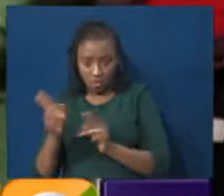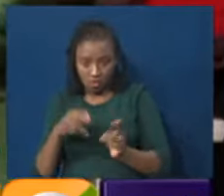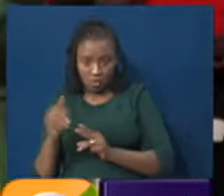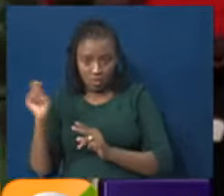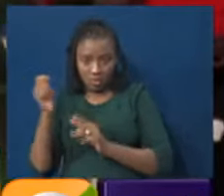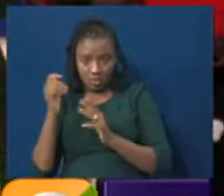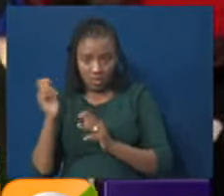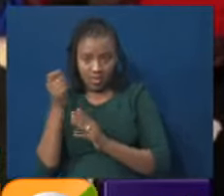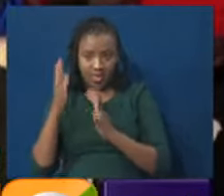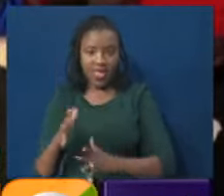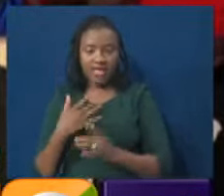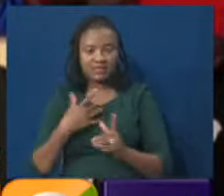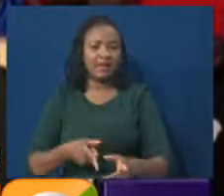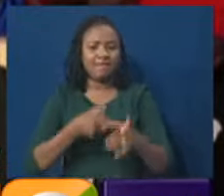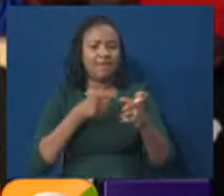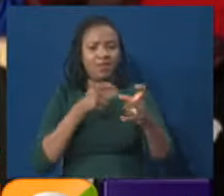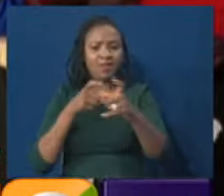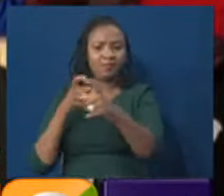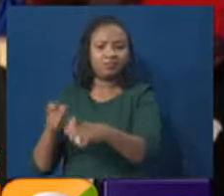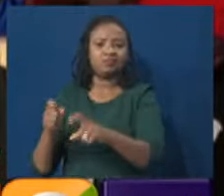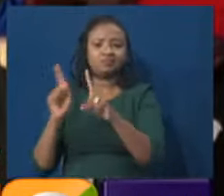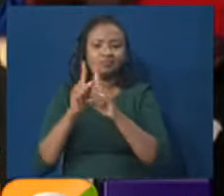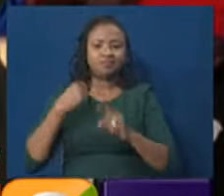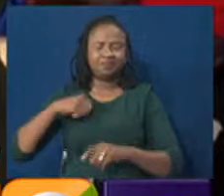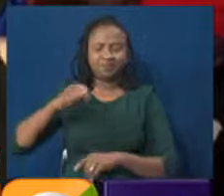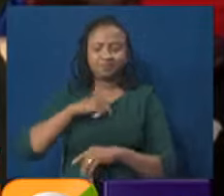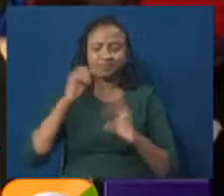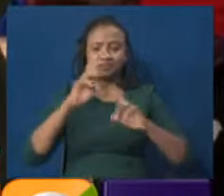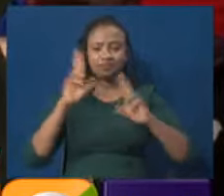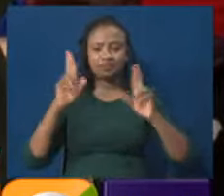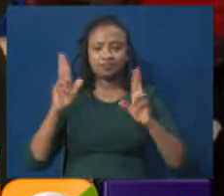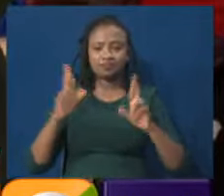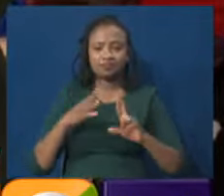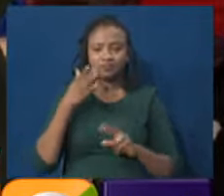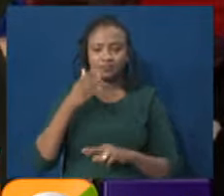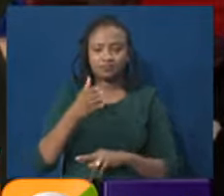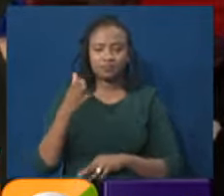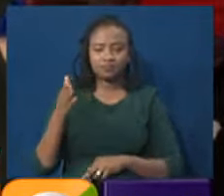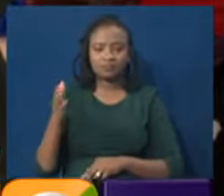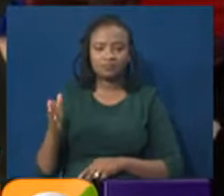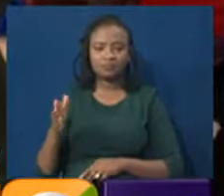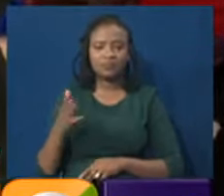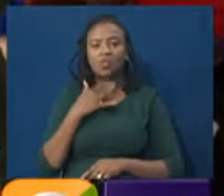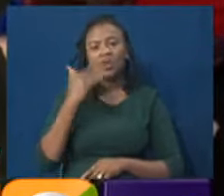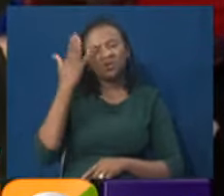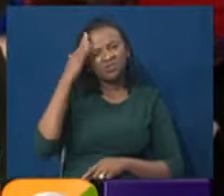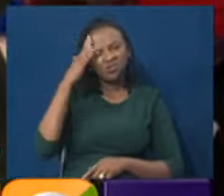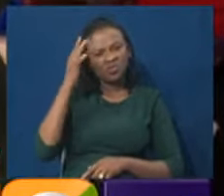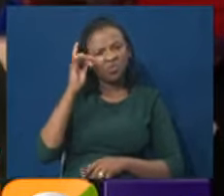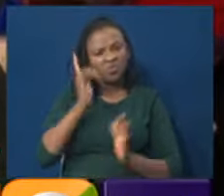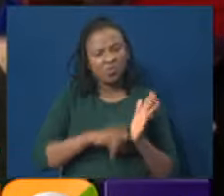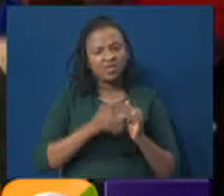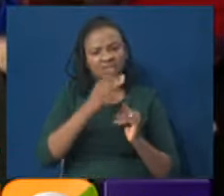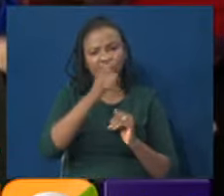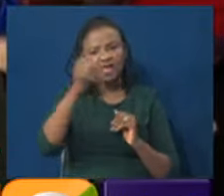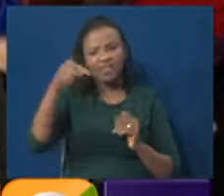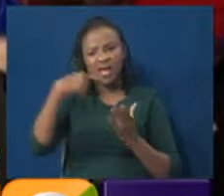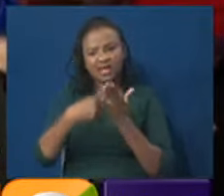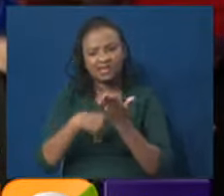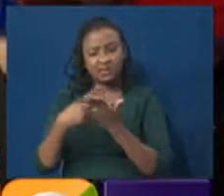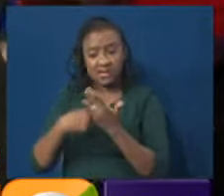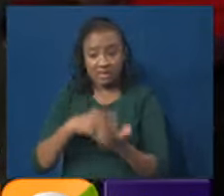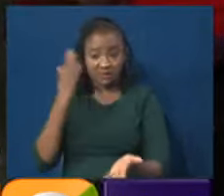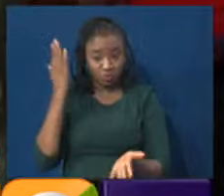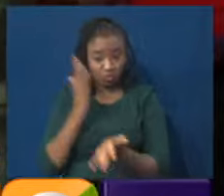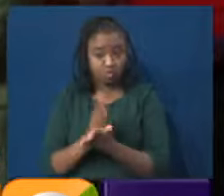have been following the discussions in studio, and they want to we want to check whether what is being said by those in power is